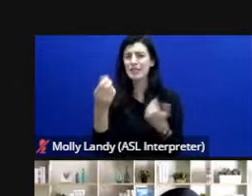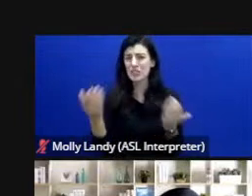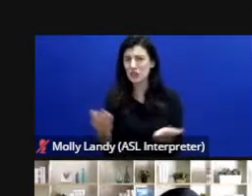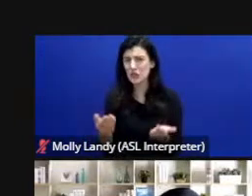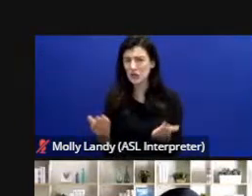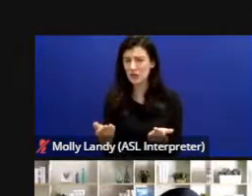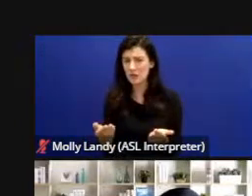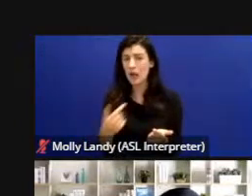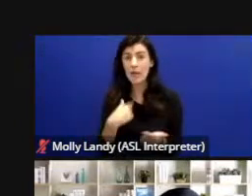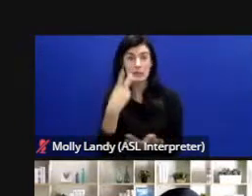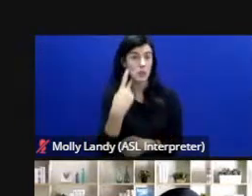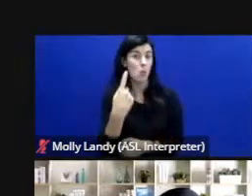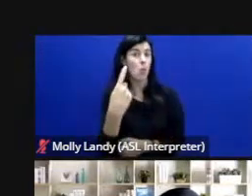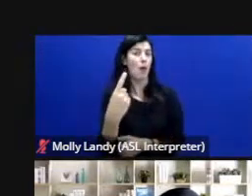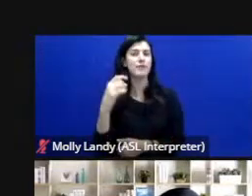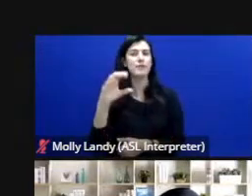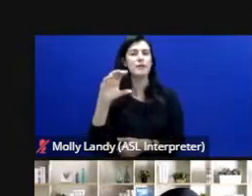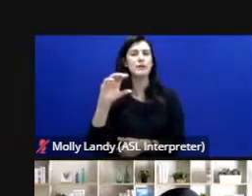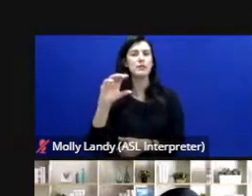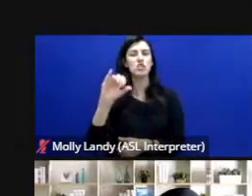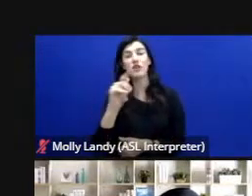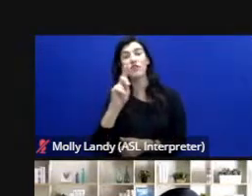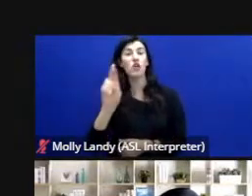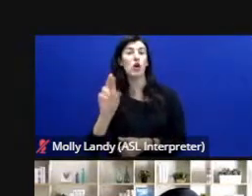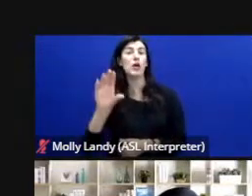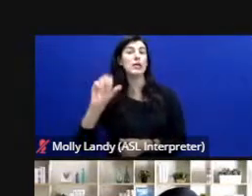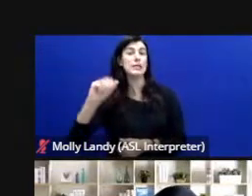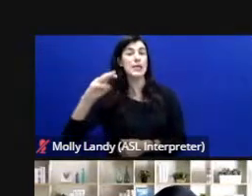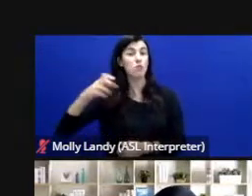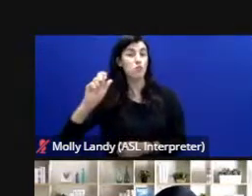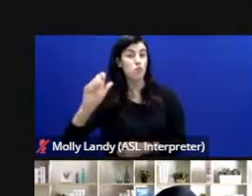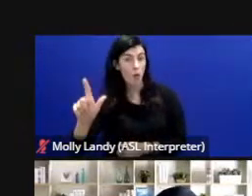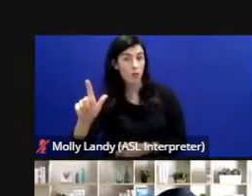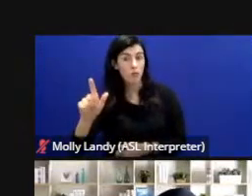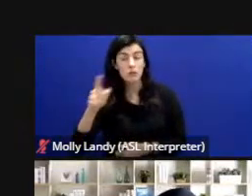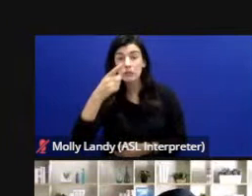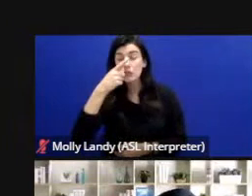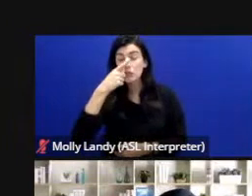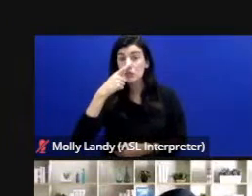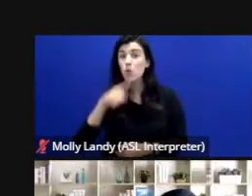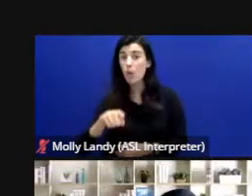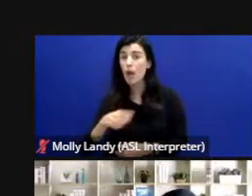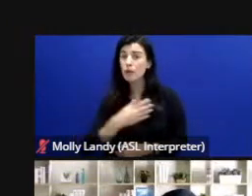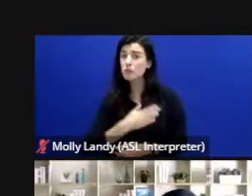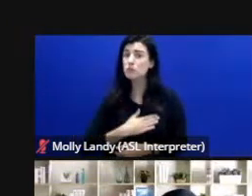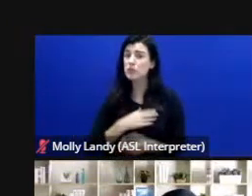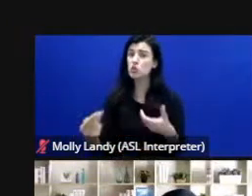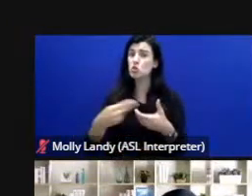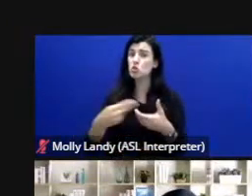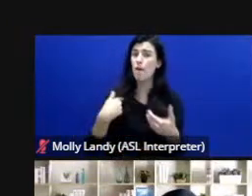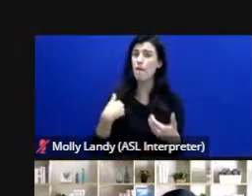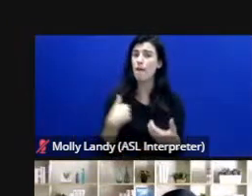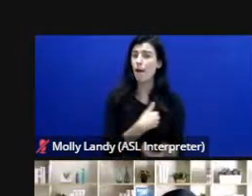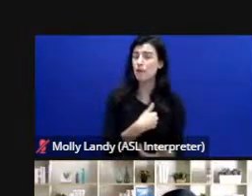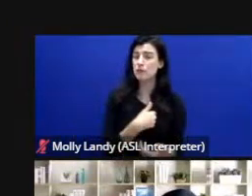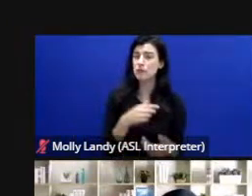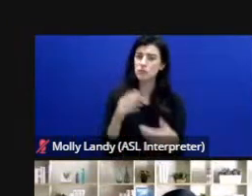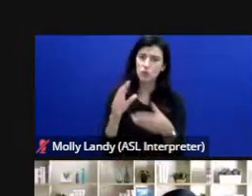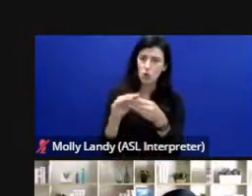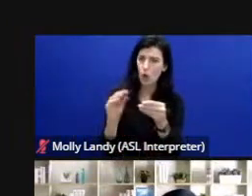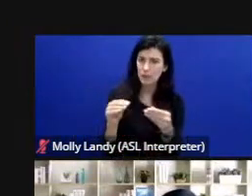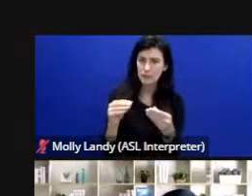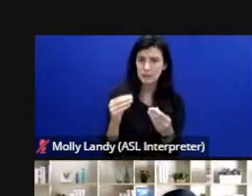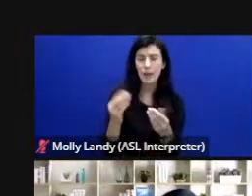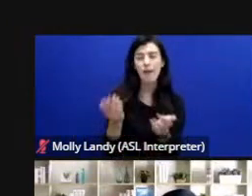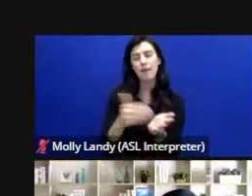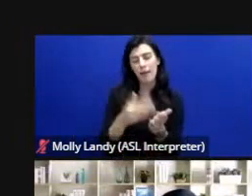queue. So Jennifer Campbell, if you could join us and again, let us know if you're an